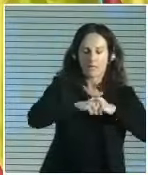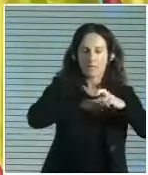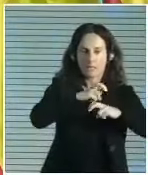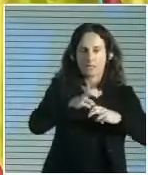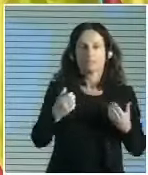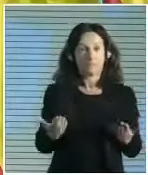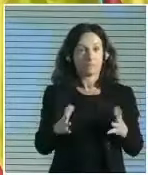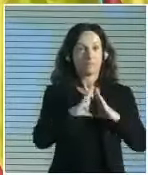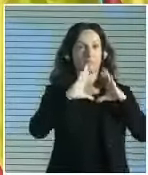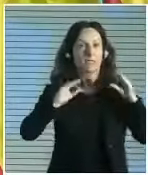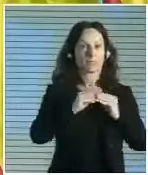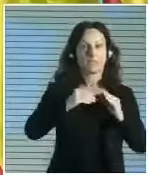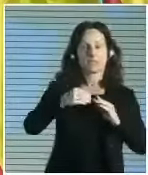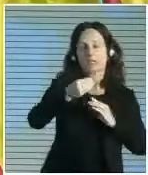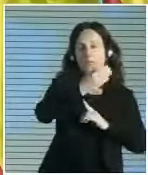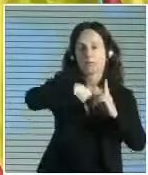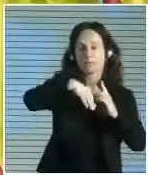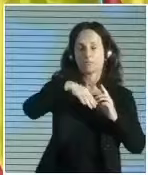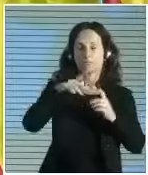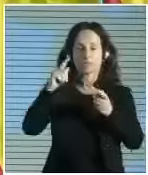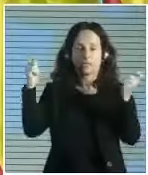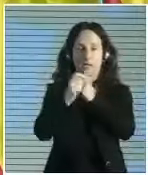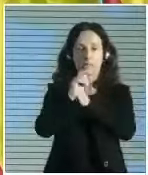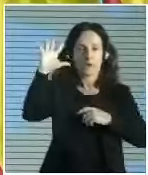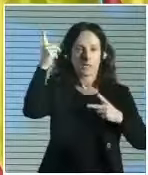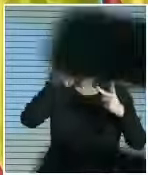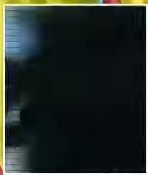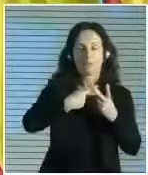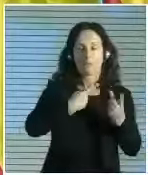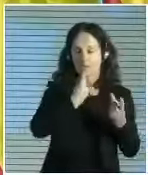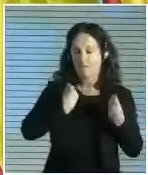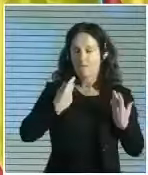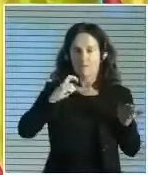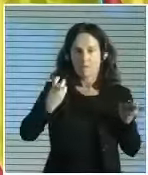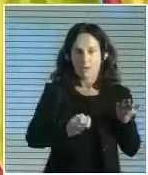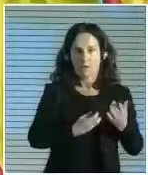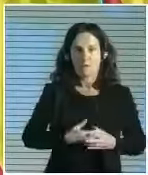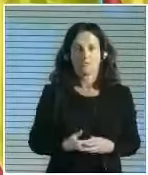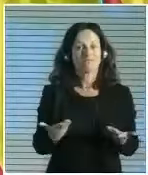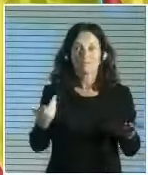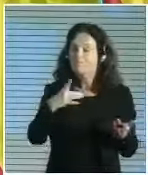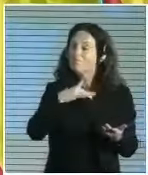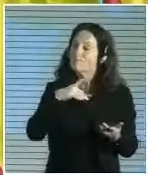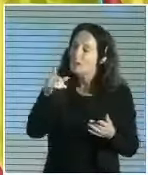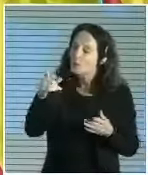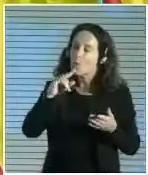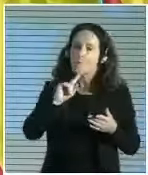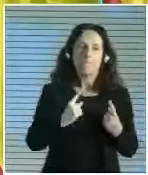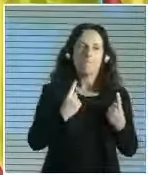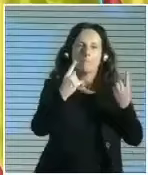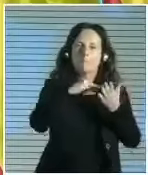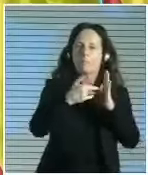how did you develop your first climate plan? What process did you follow? Was the Glasgow Declaration